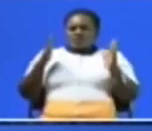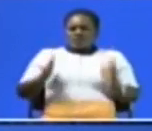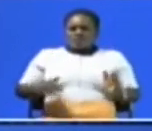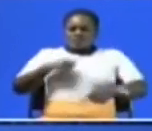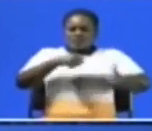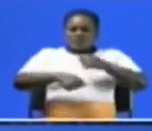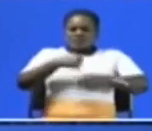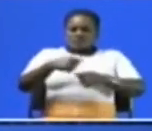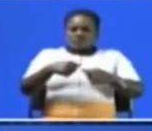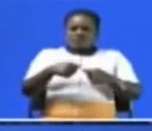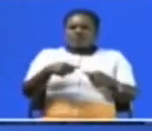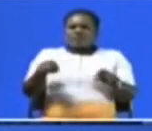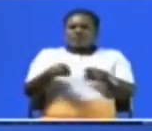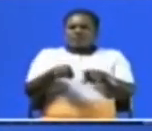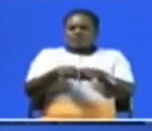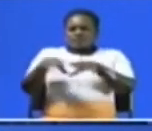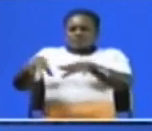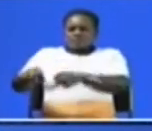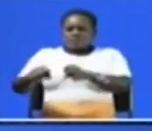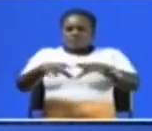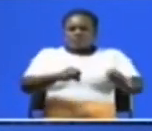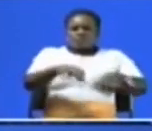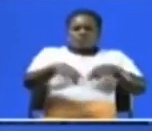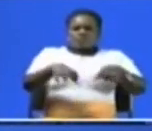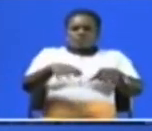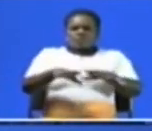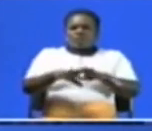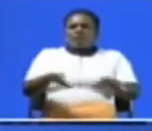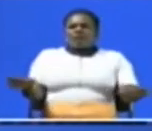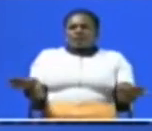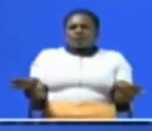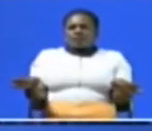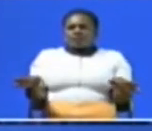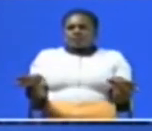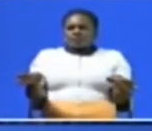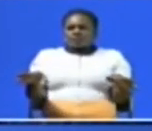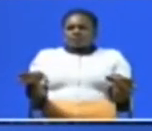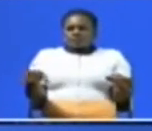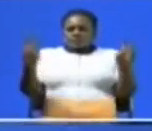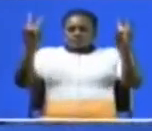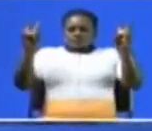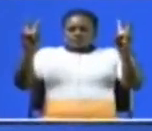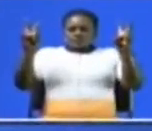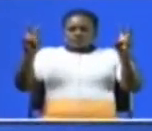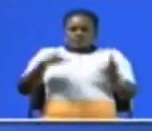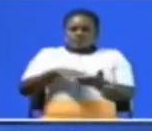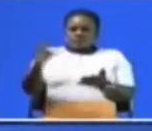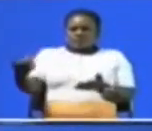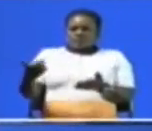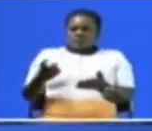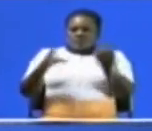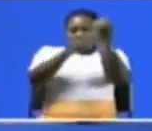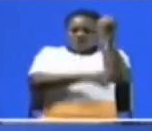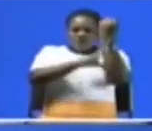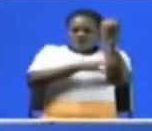human activities, and that encroachment on the wildlife corridors and dispersal areas. Issues we need. Increased demand